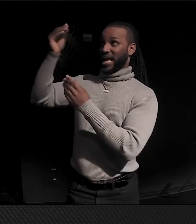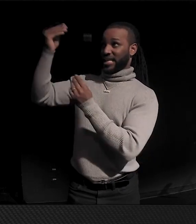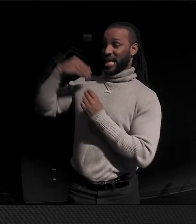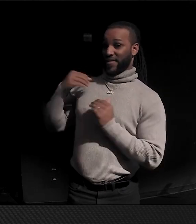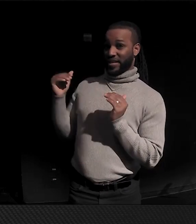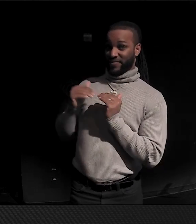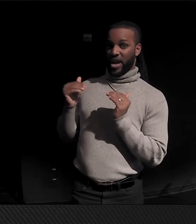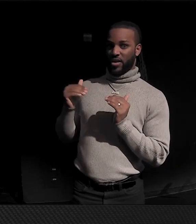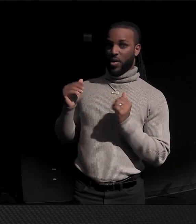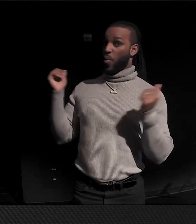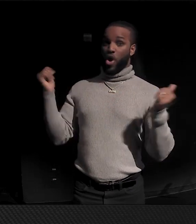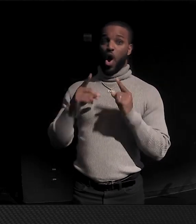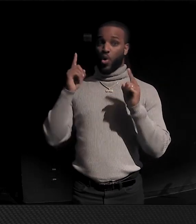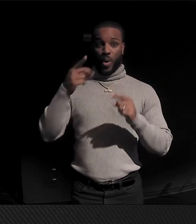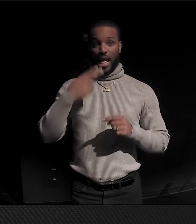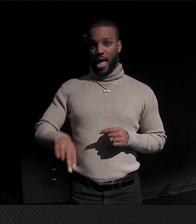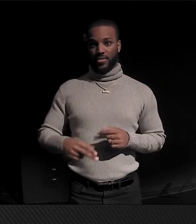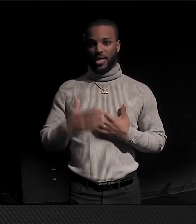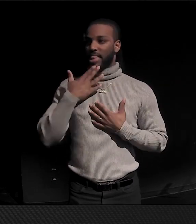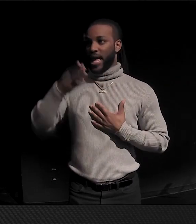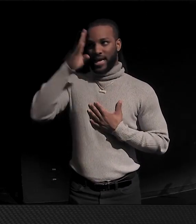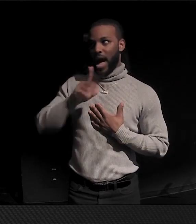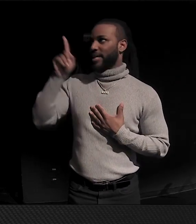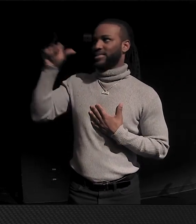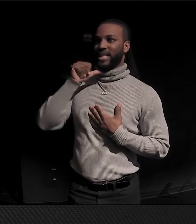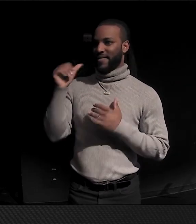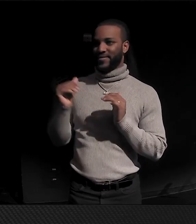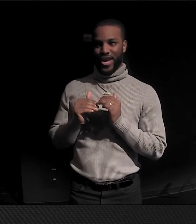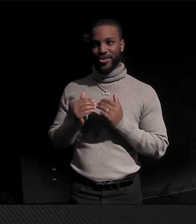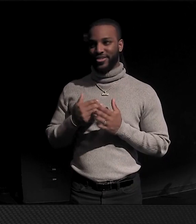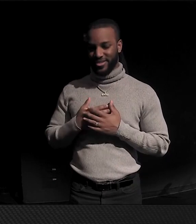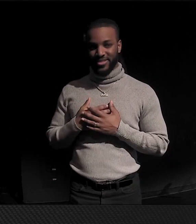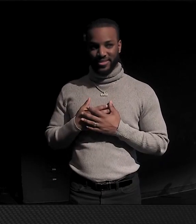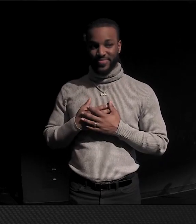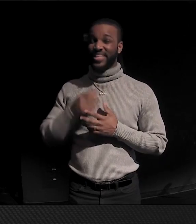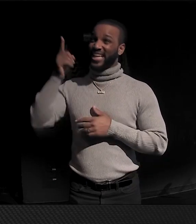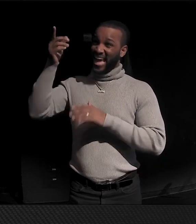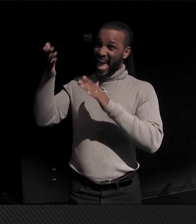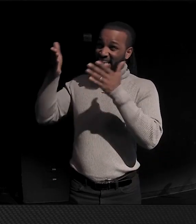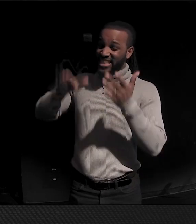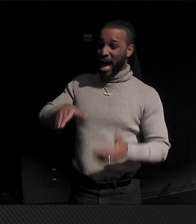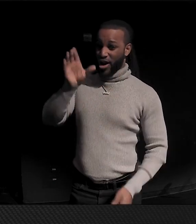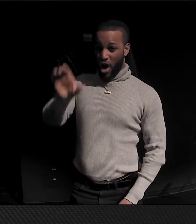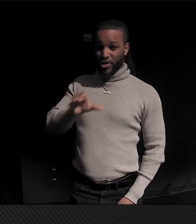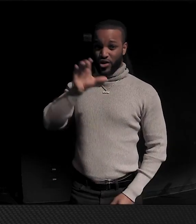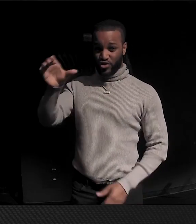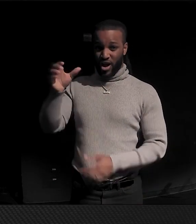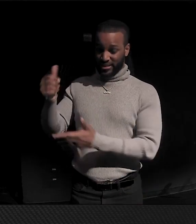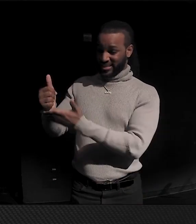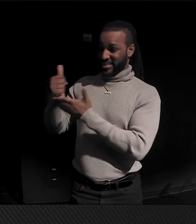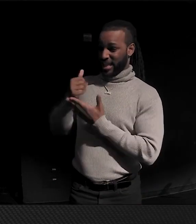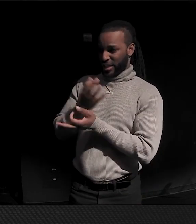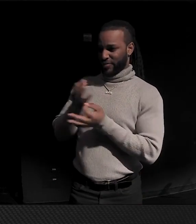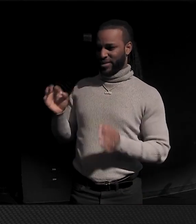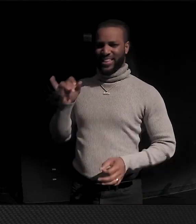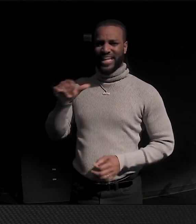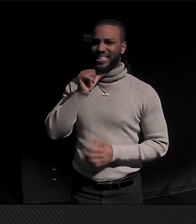all going to hell. Thank God he's not fair. He died on a cross to set us free. That wasn't